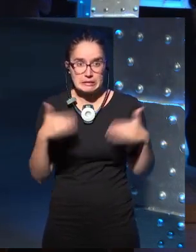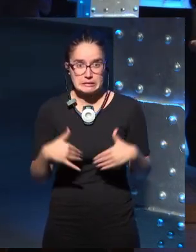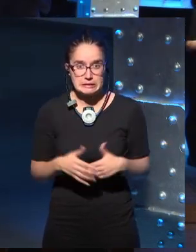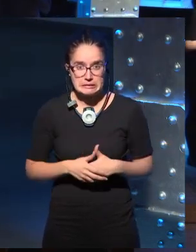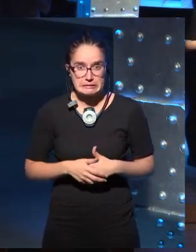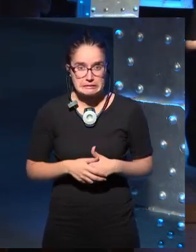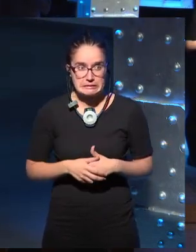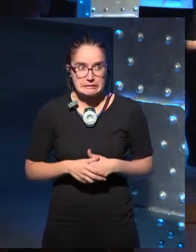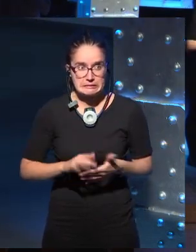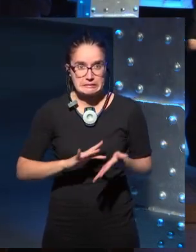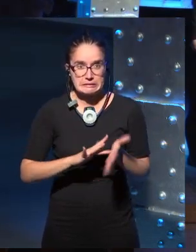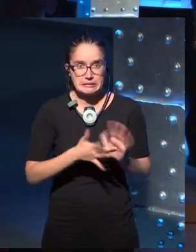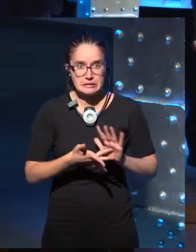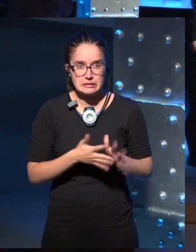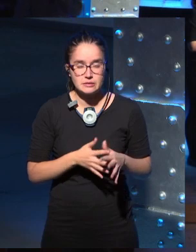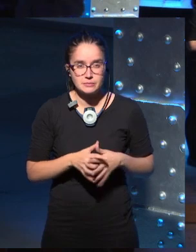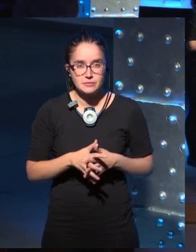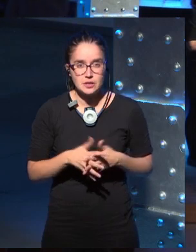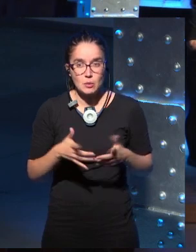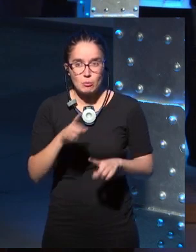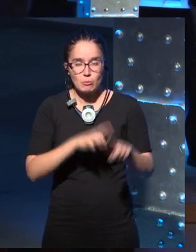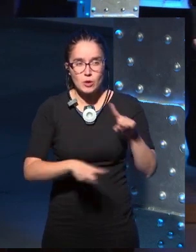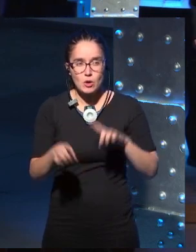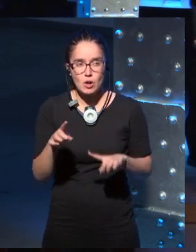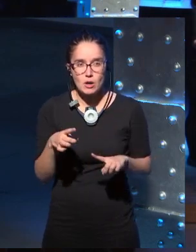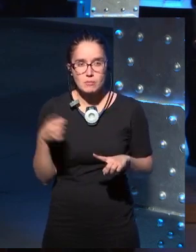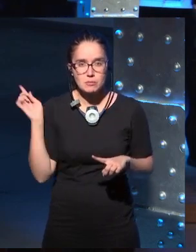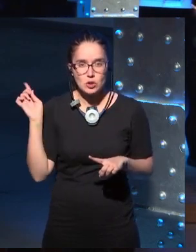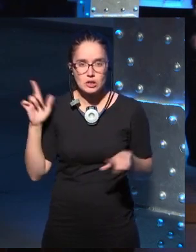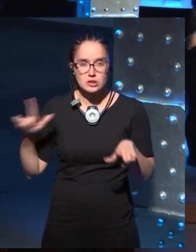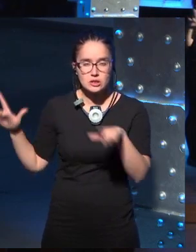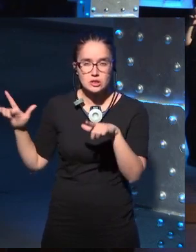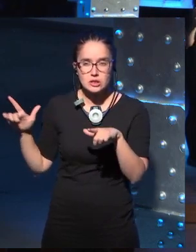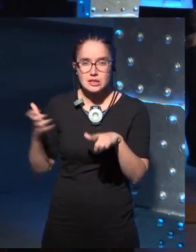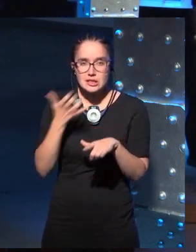The thing is under there somewhere. If somebody can do that.